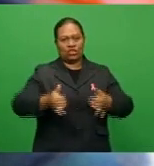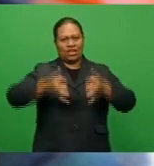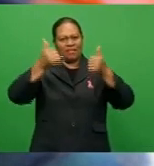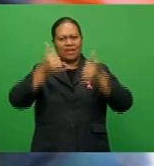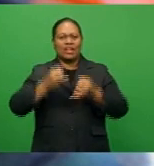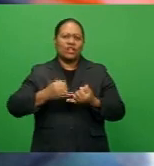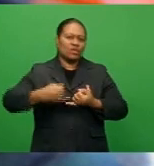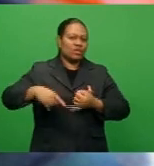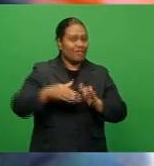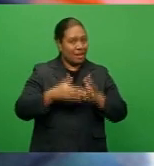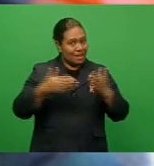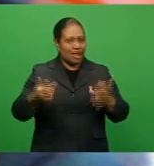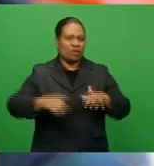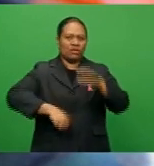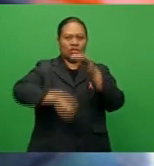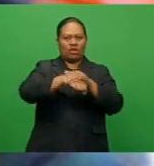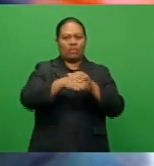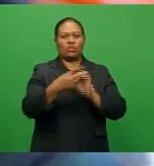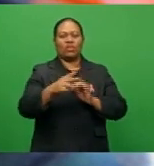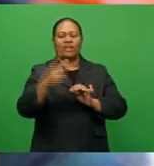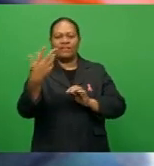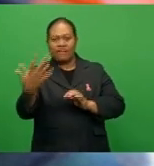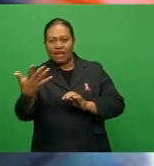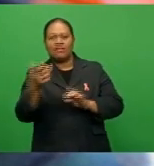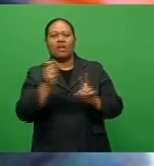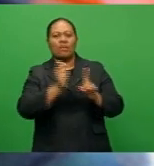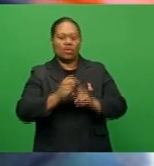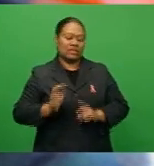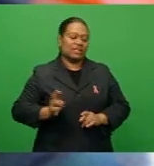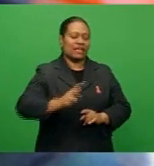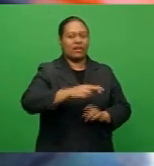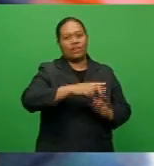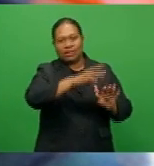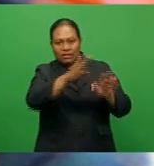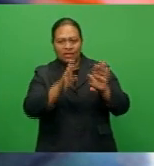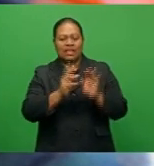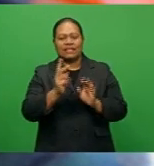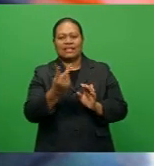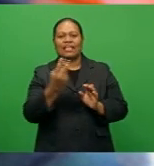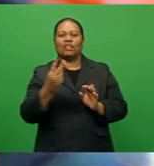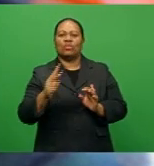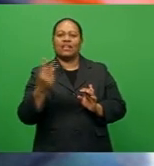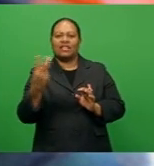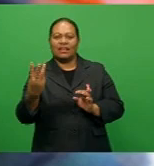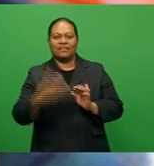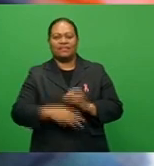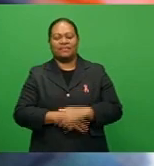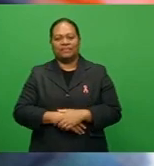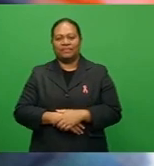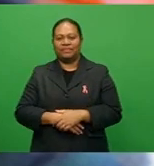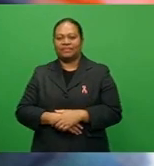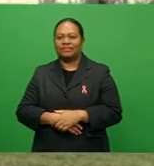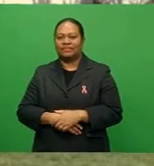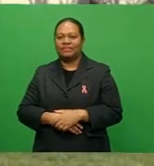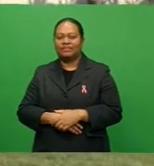Whites currently lead the standings with 25 points while Rewa sits on 23. Karlaini Tavi has